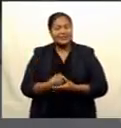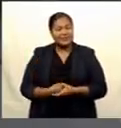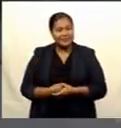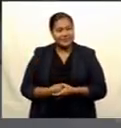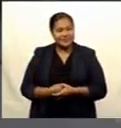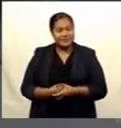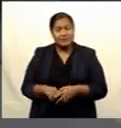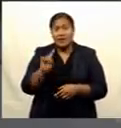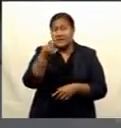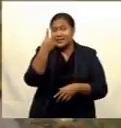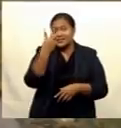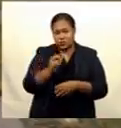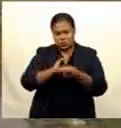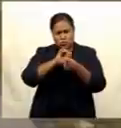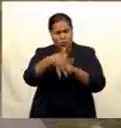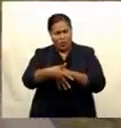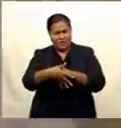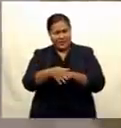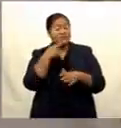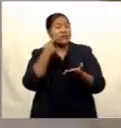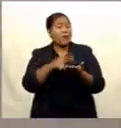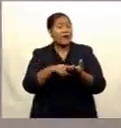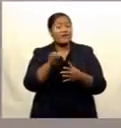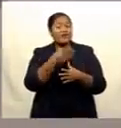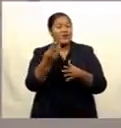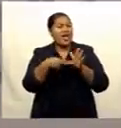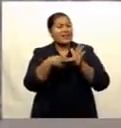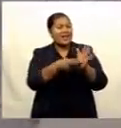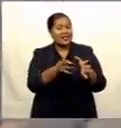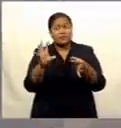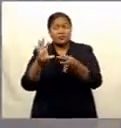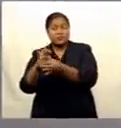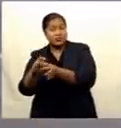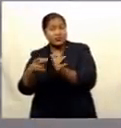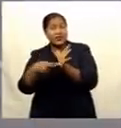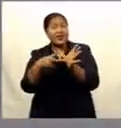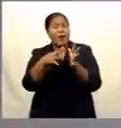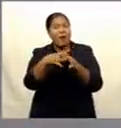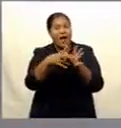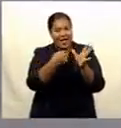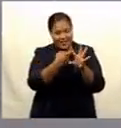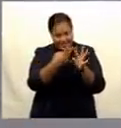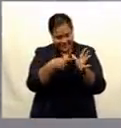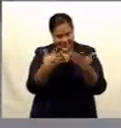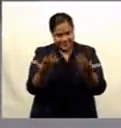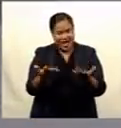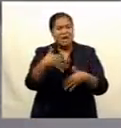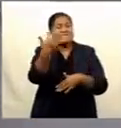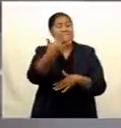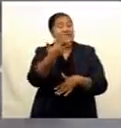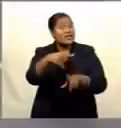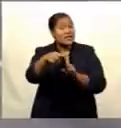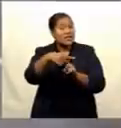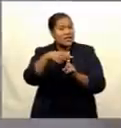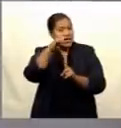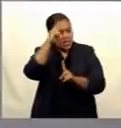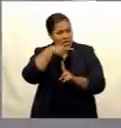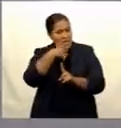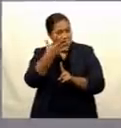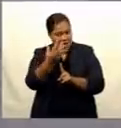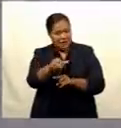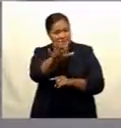The first two COVID-19 cases reported from Nandi were linked to Nawaka, and there are now currently 15 cases in the area so